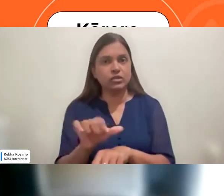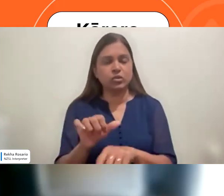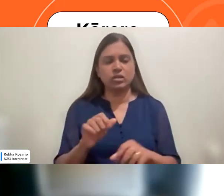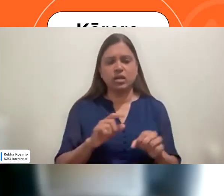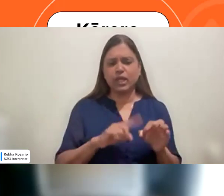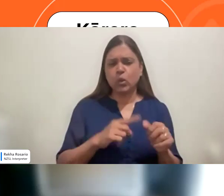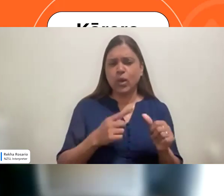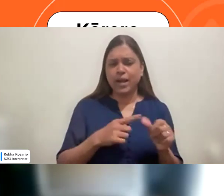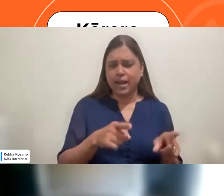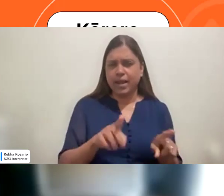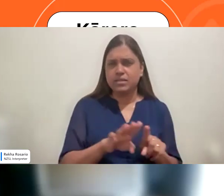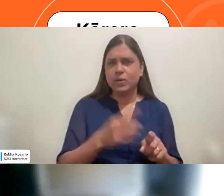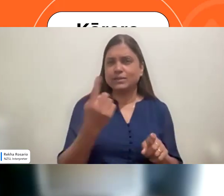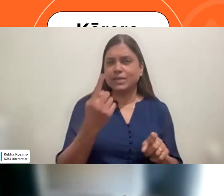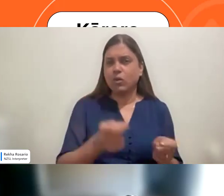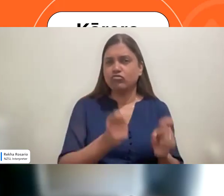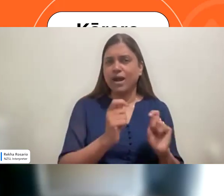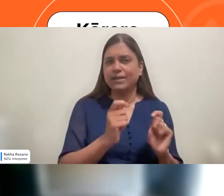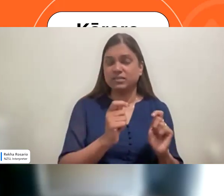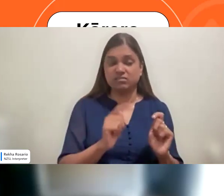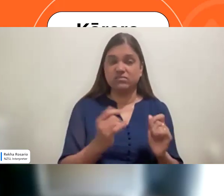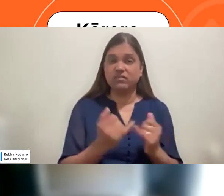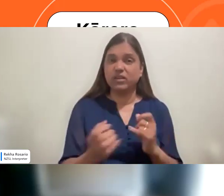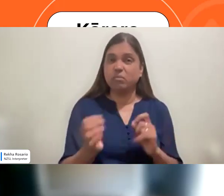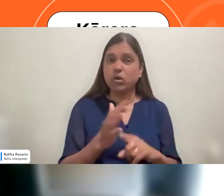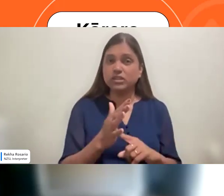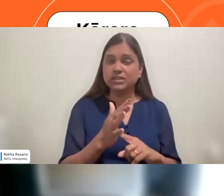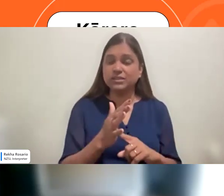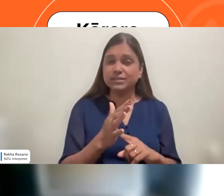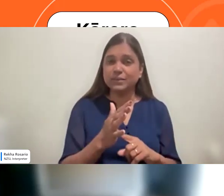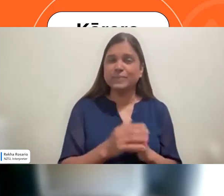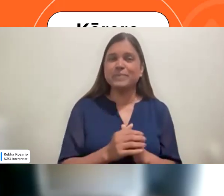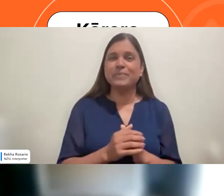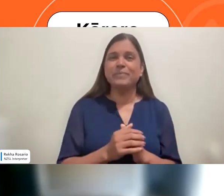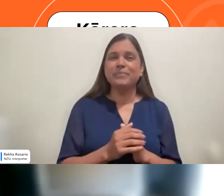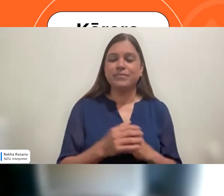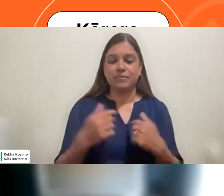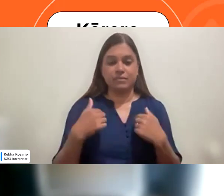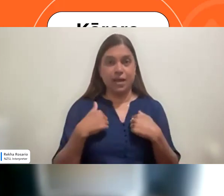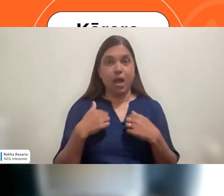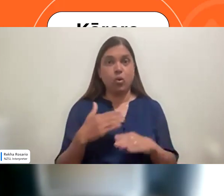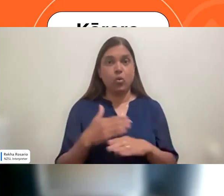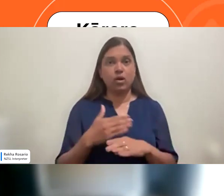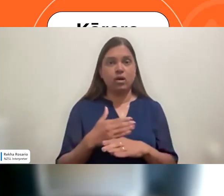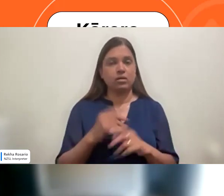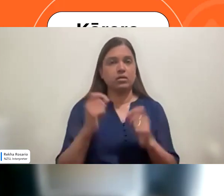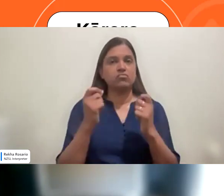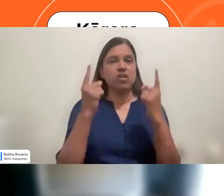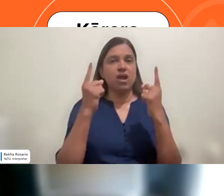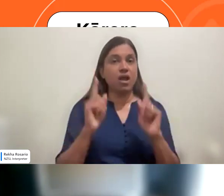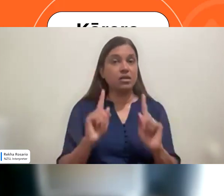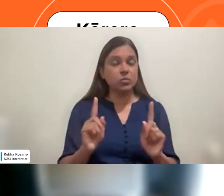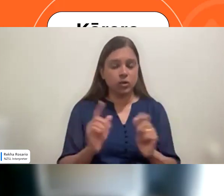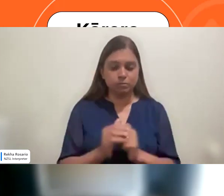And I think it is vital. What we know from the work that we do is that when an